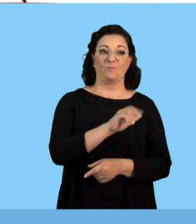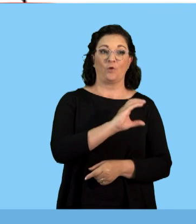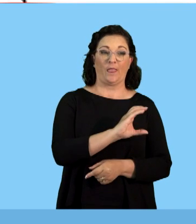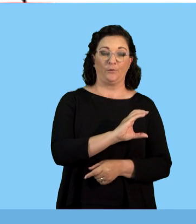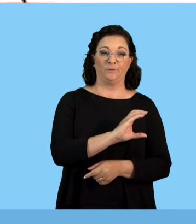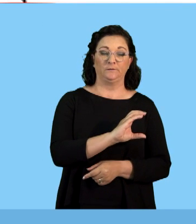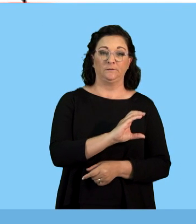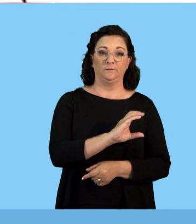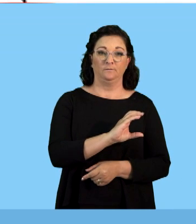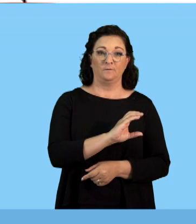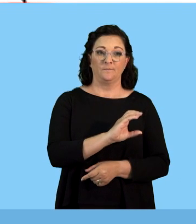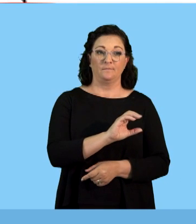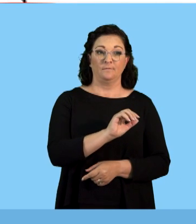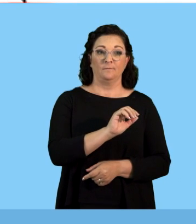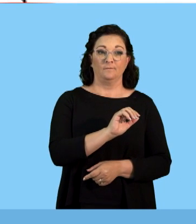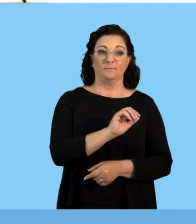current